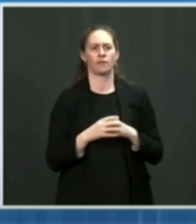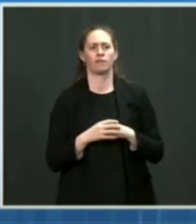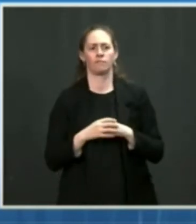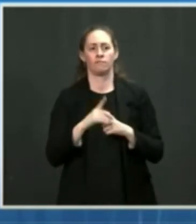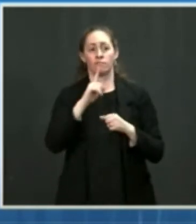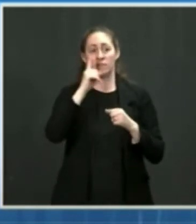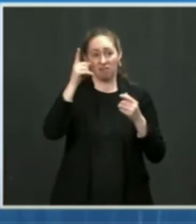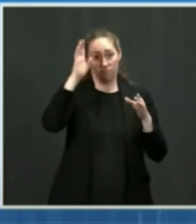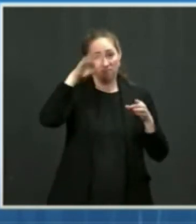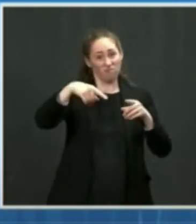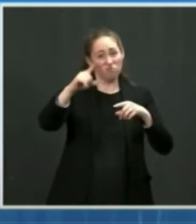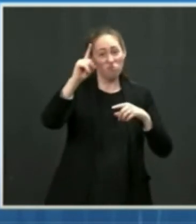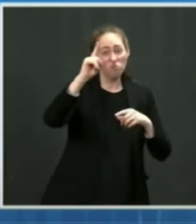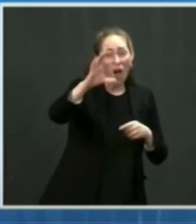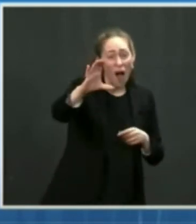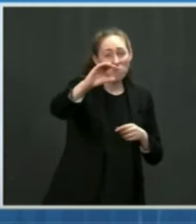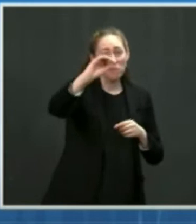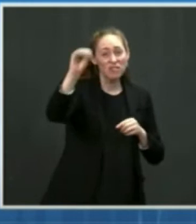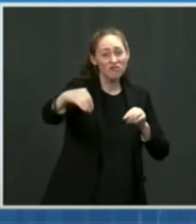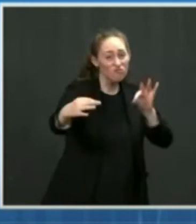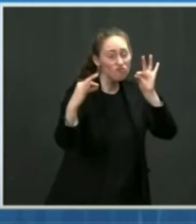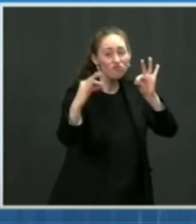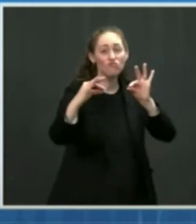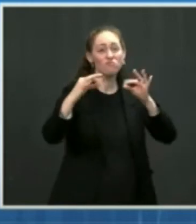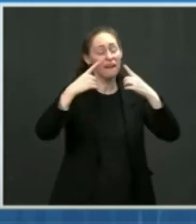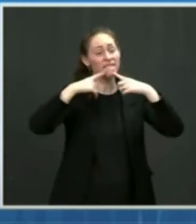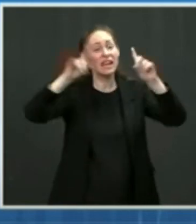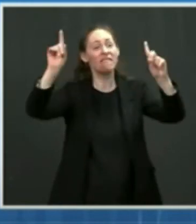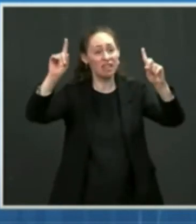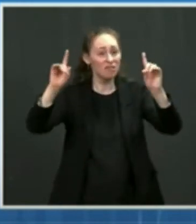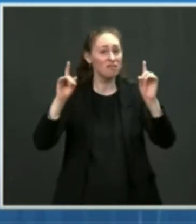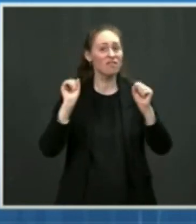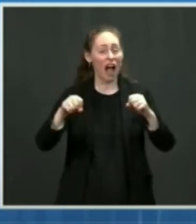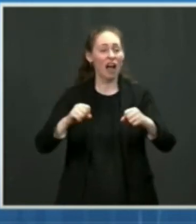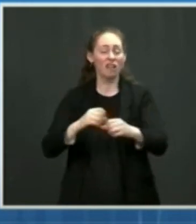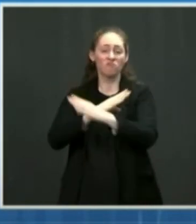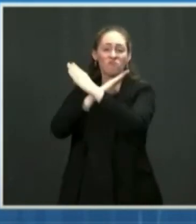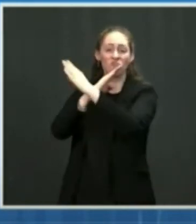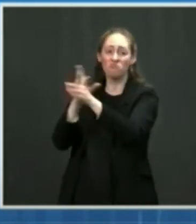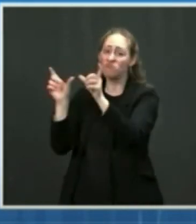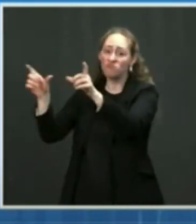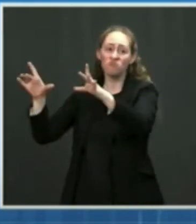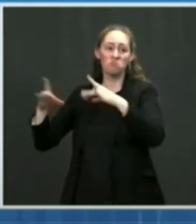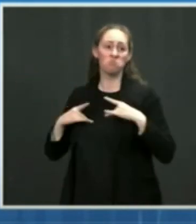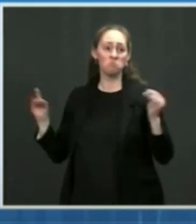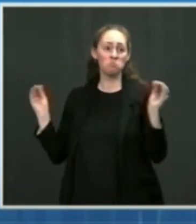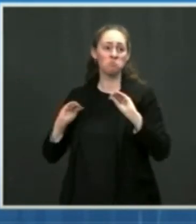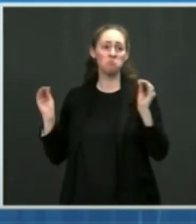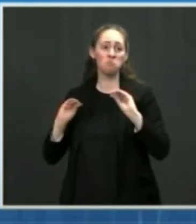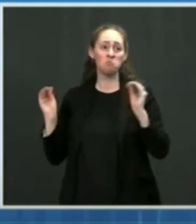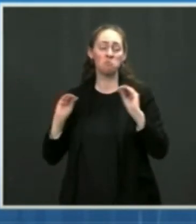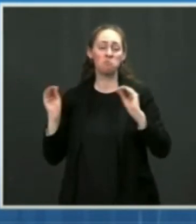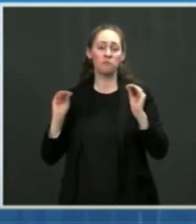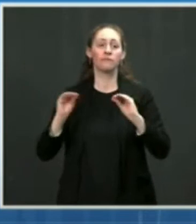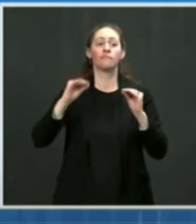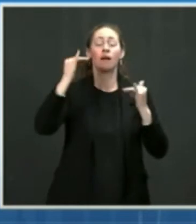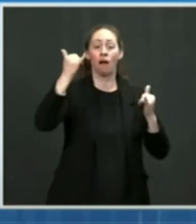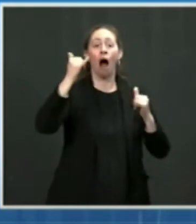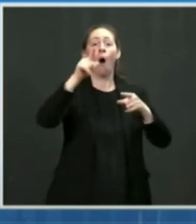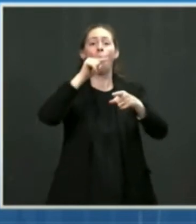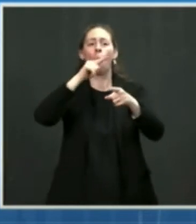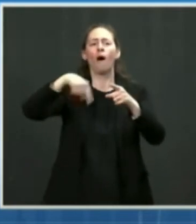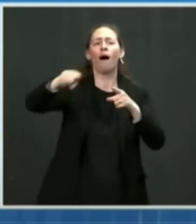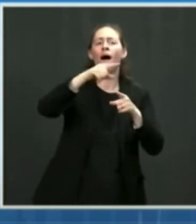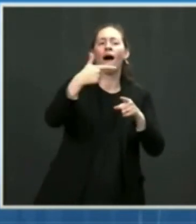with 18 events in the unvaccinated or placebo group and 0 events in the vaccine group. So I think that